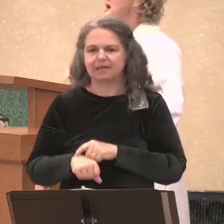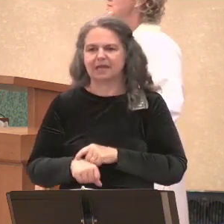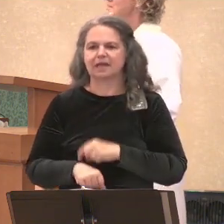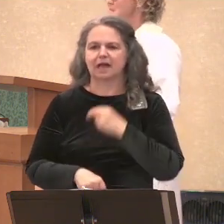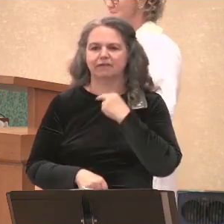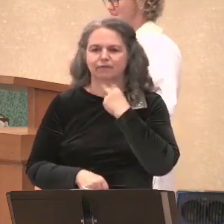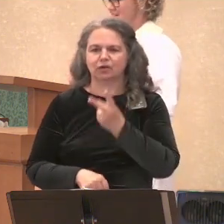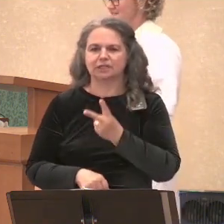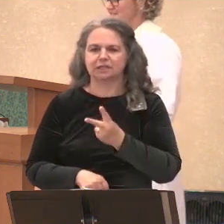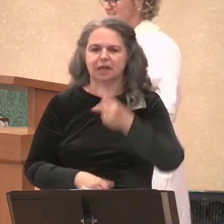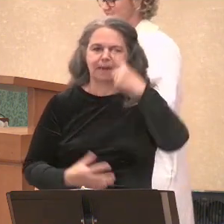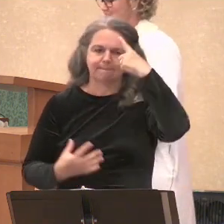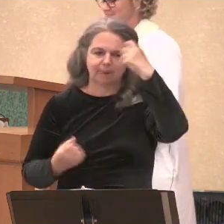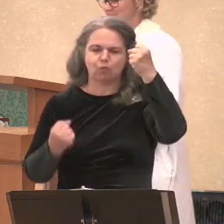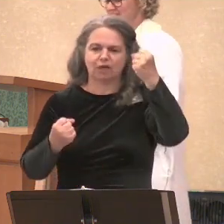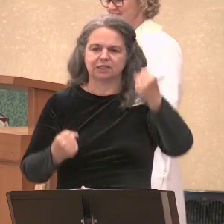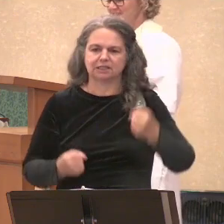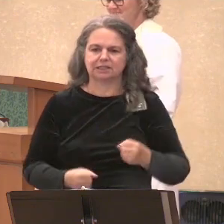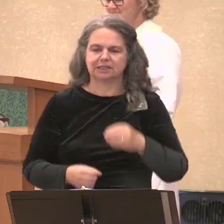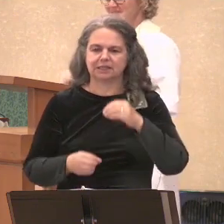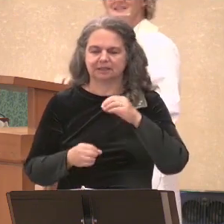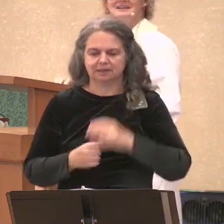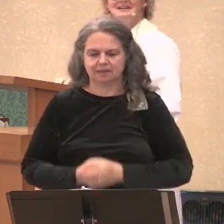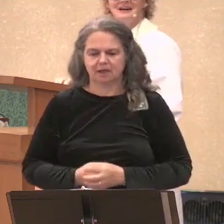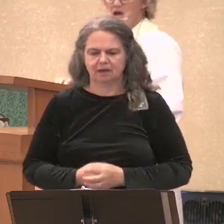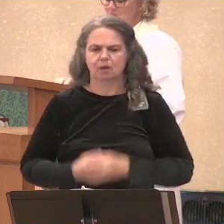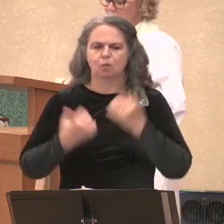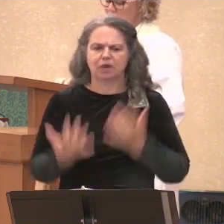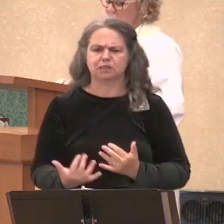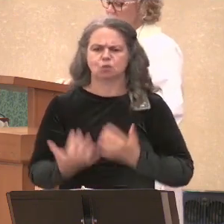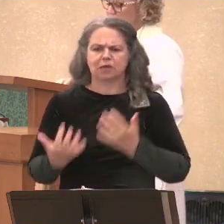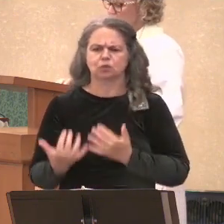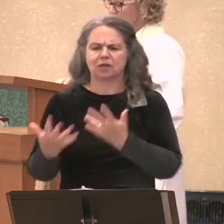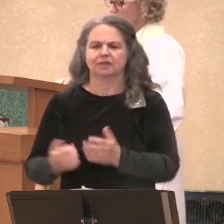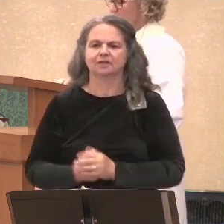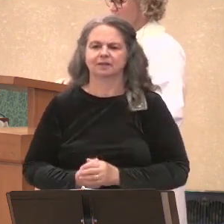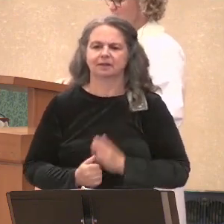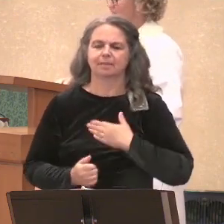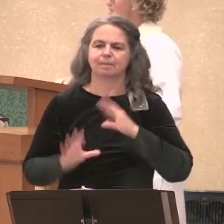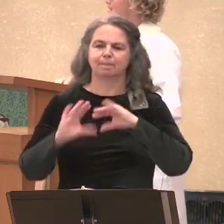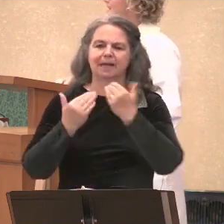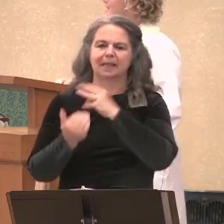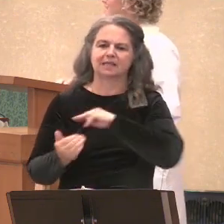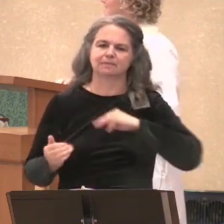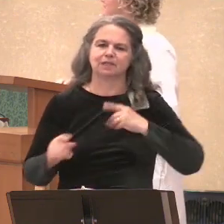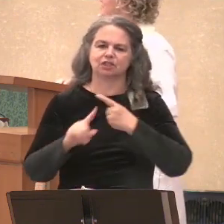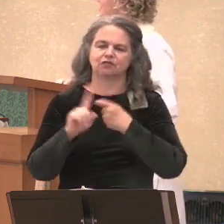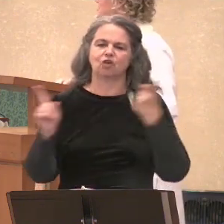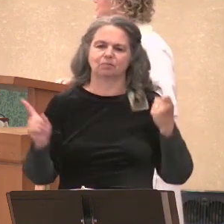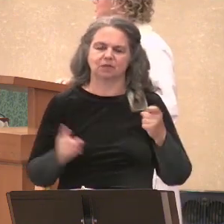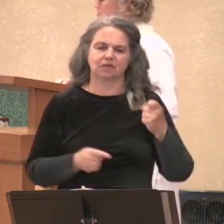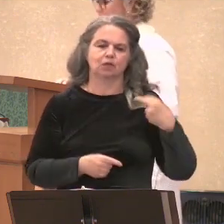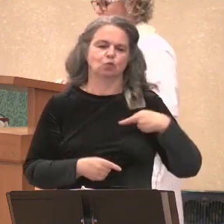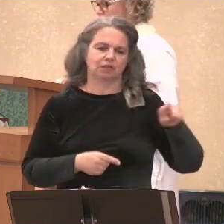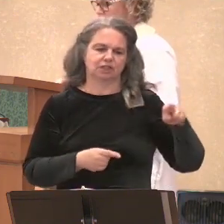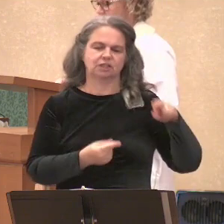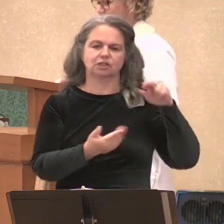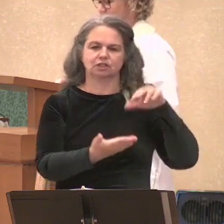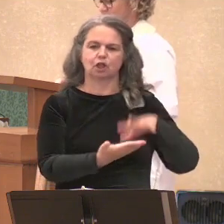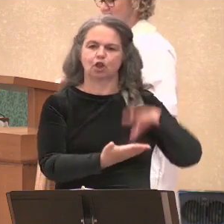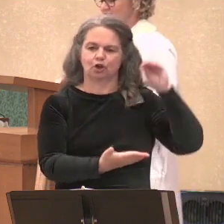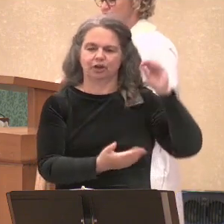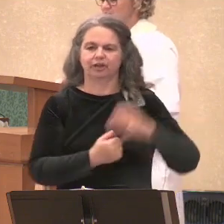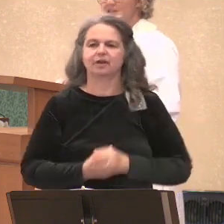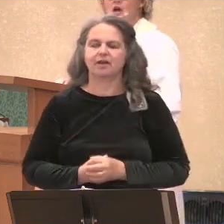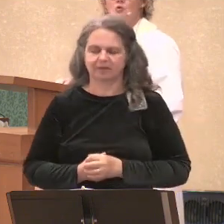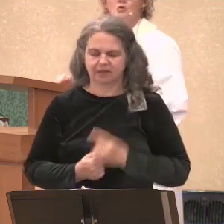voice memorized in that little ditty. My classmates from seminary and I attended the Festival of Homiletics